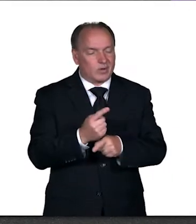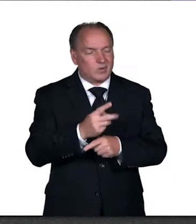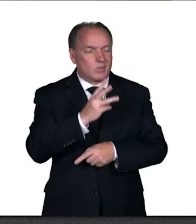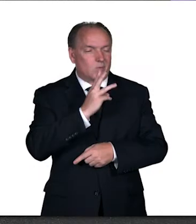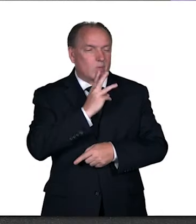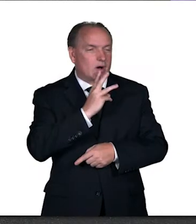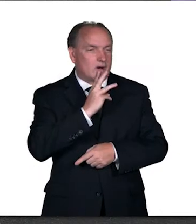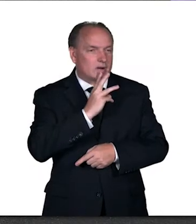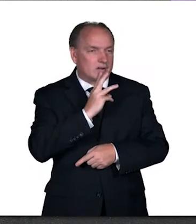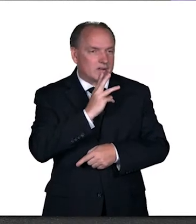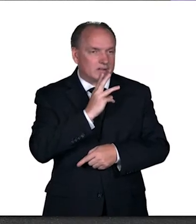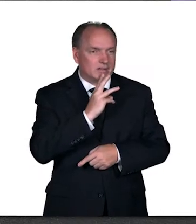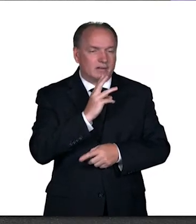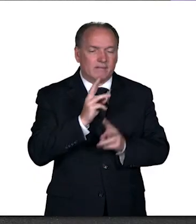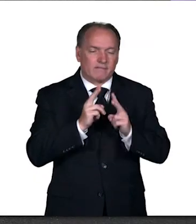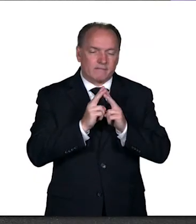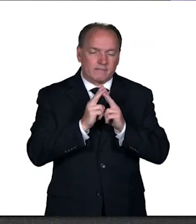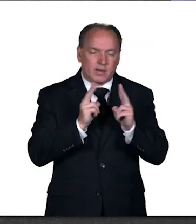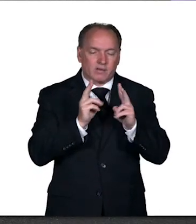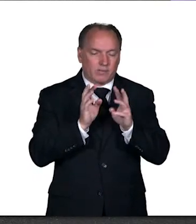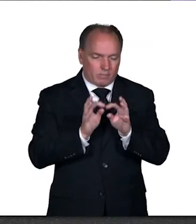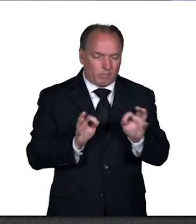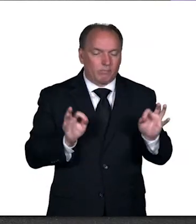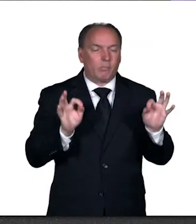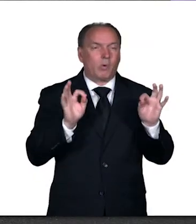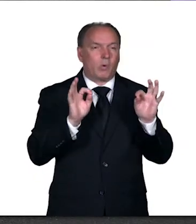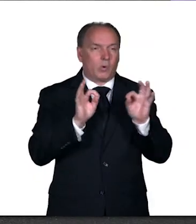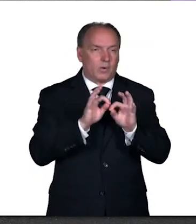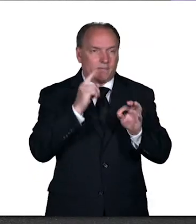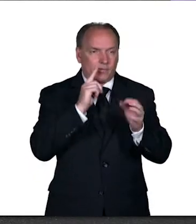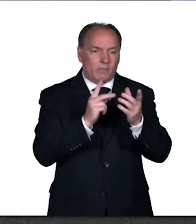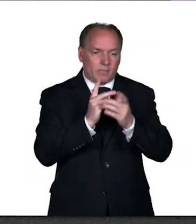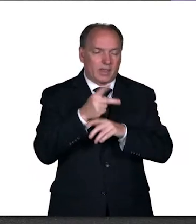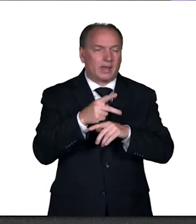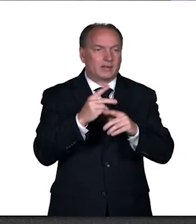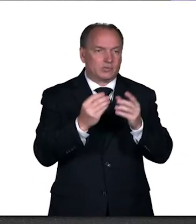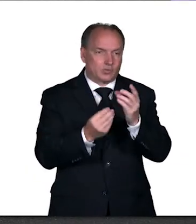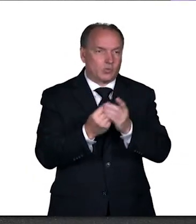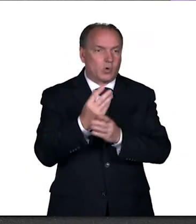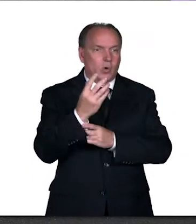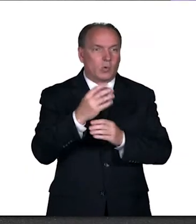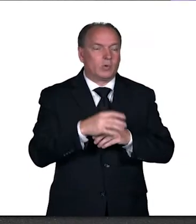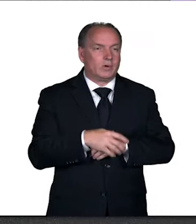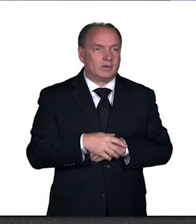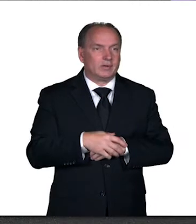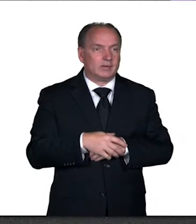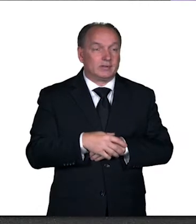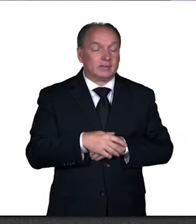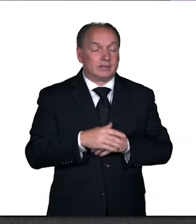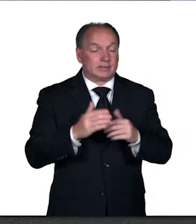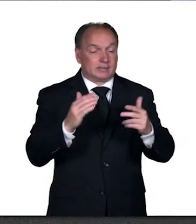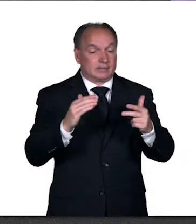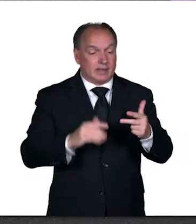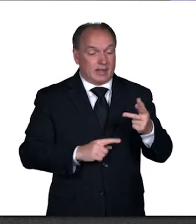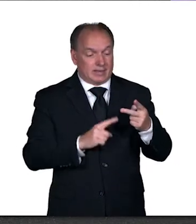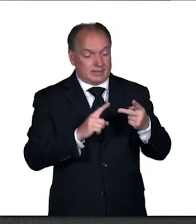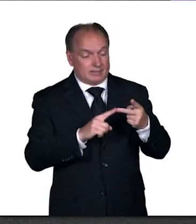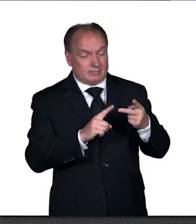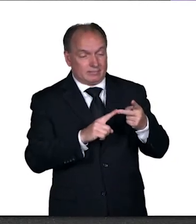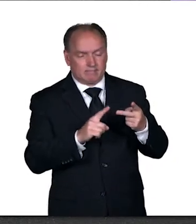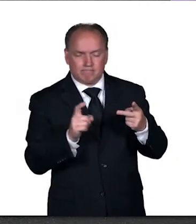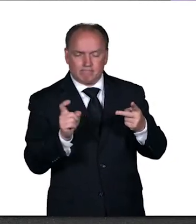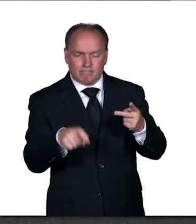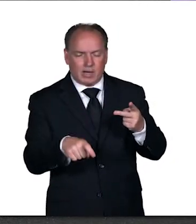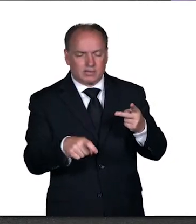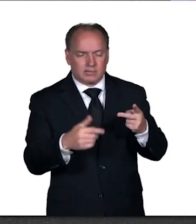Water. So water is very important for plants to grow. The next thing that you have to